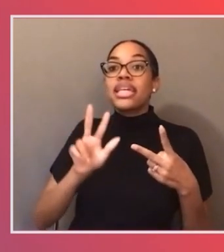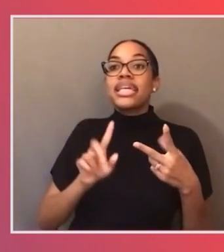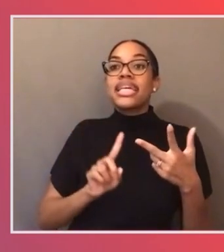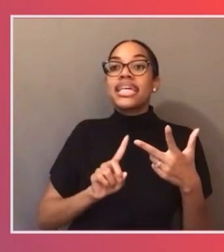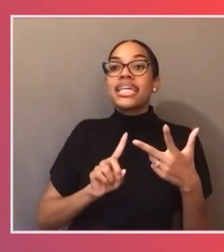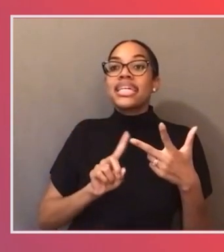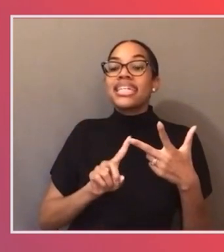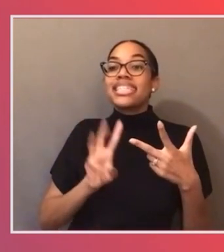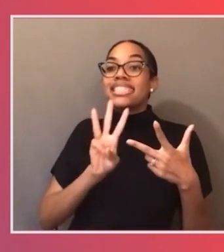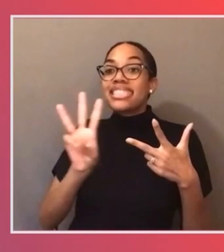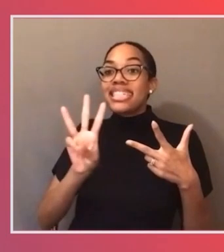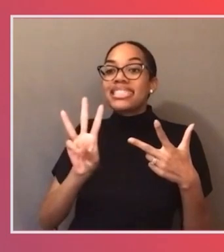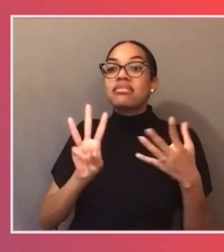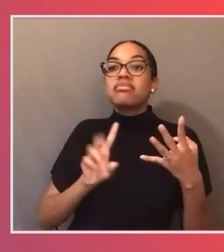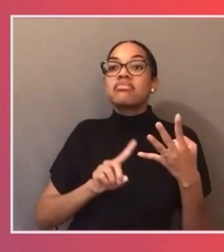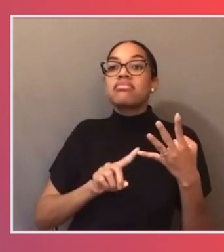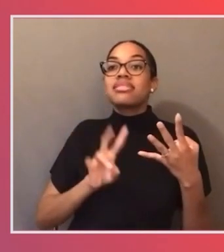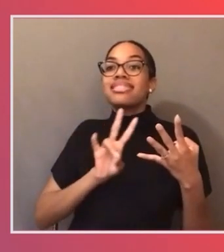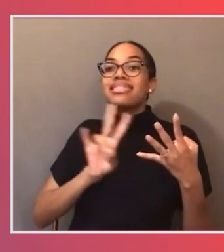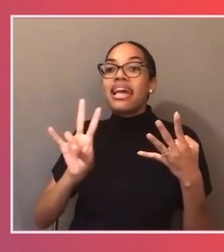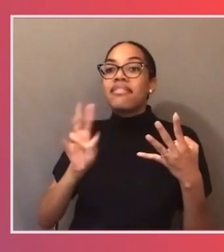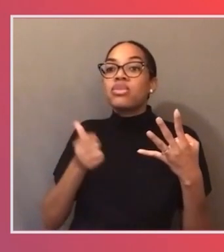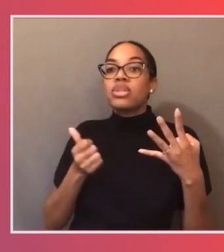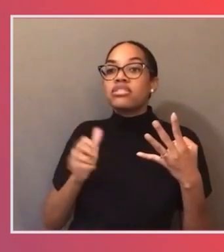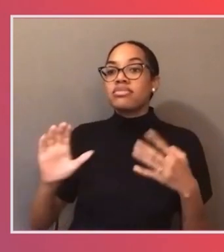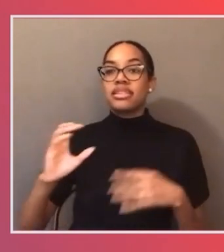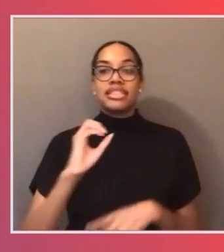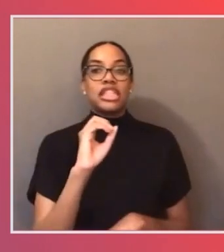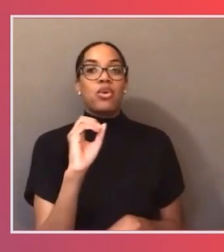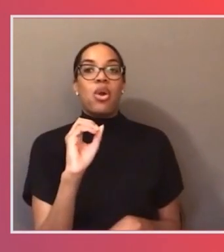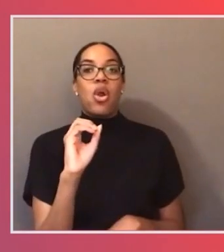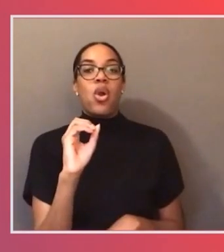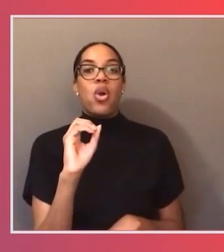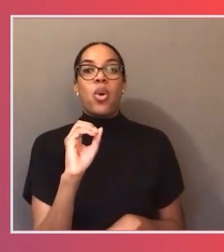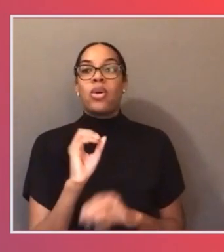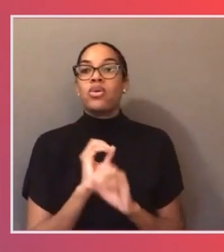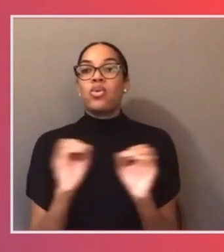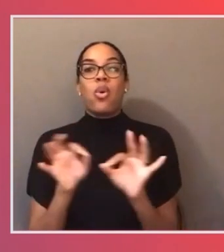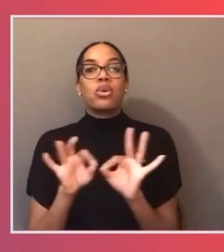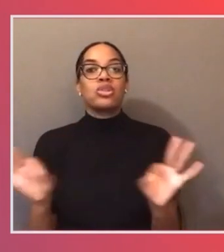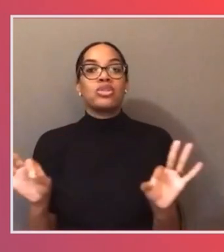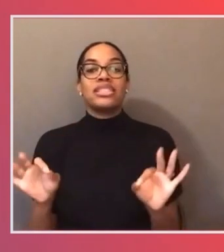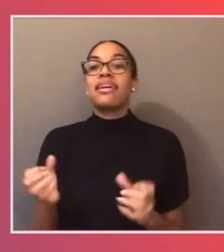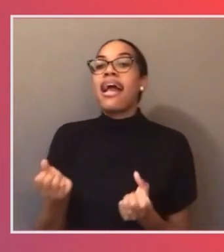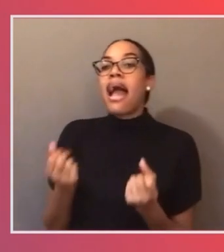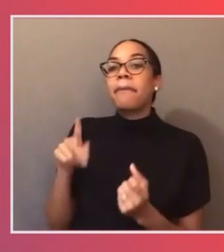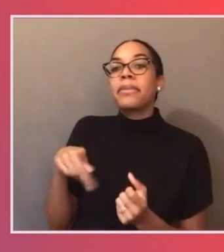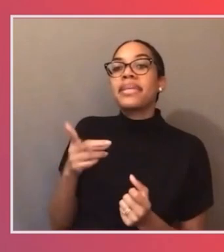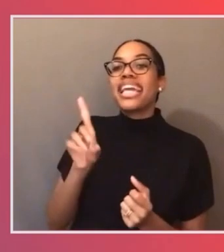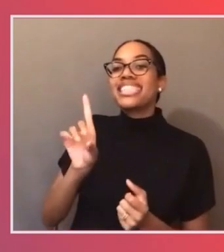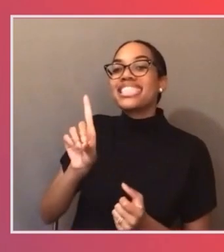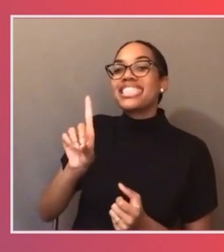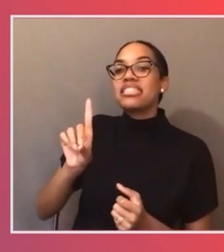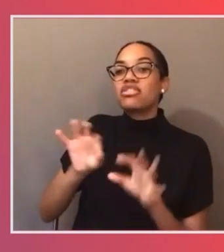Zero. Zero. Zero. is an How option. many PhDs does the Hulk have? He's really, Zero. really smart.